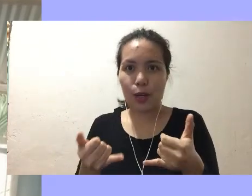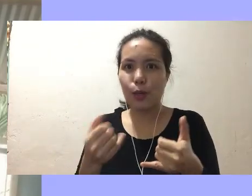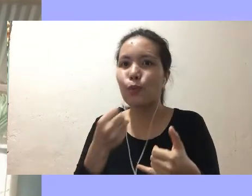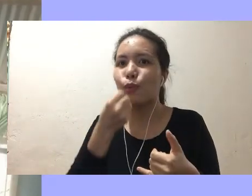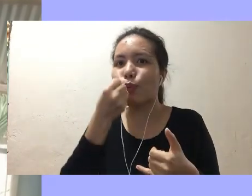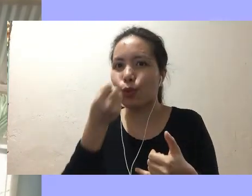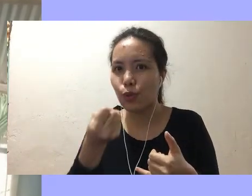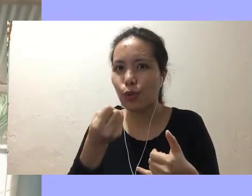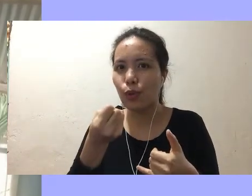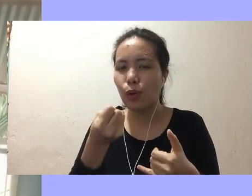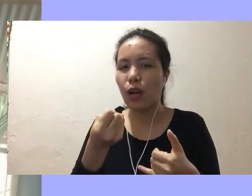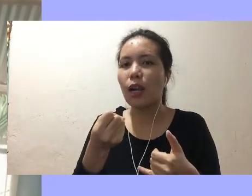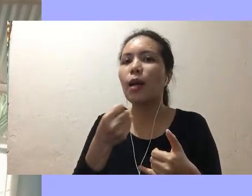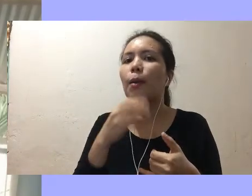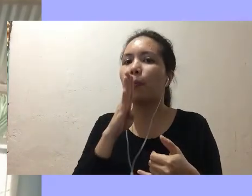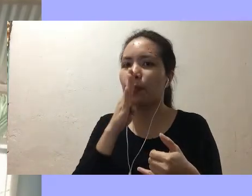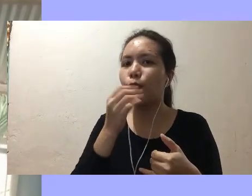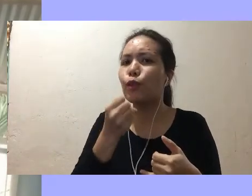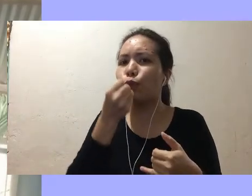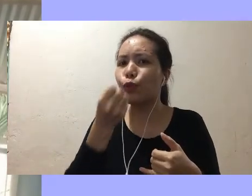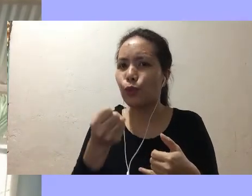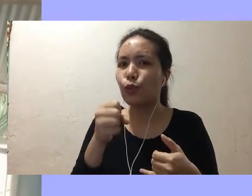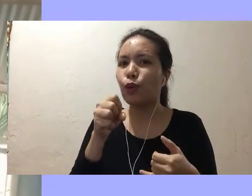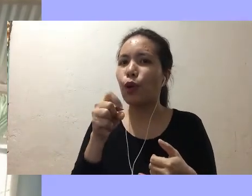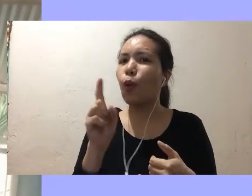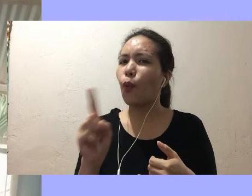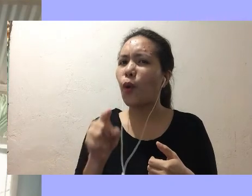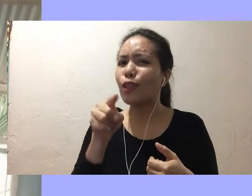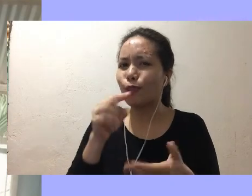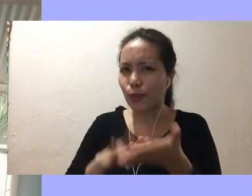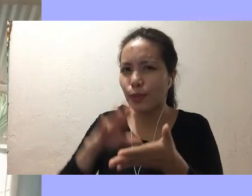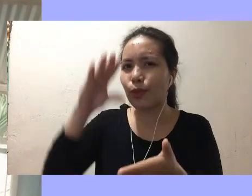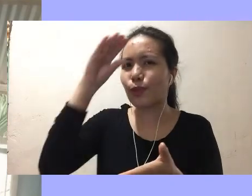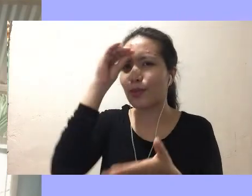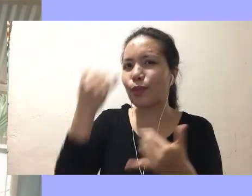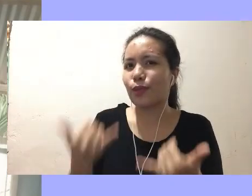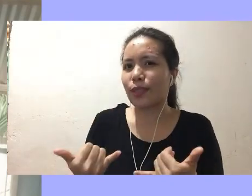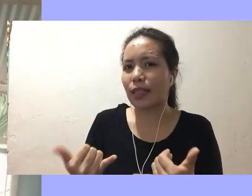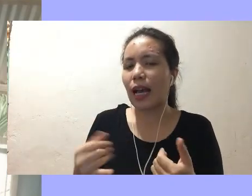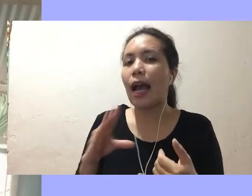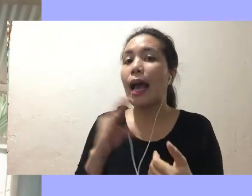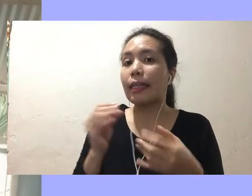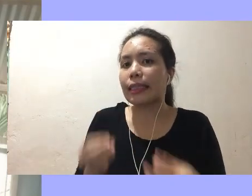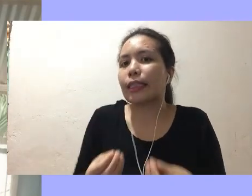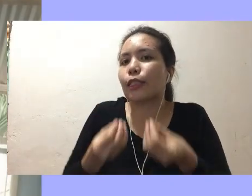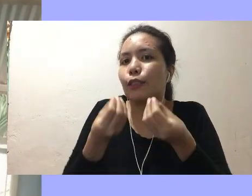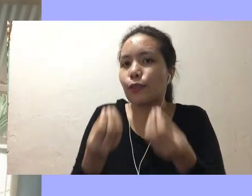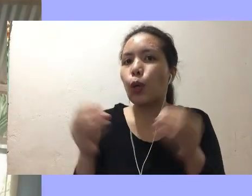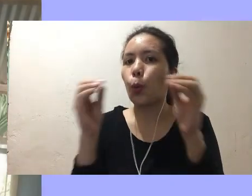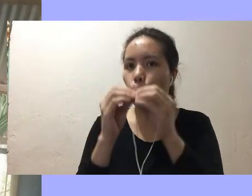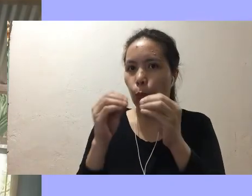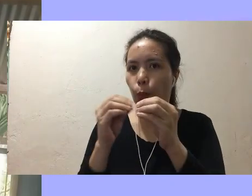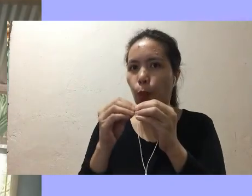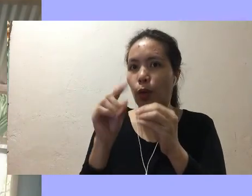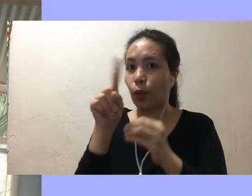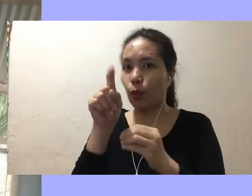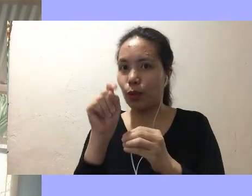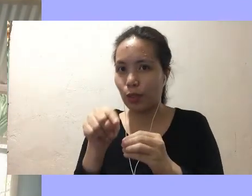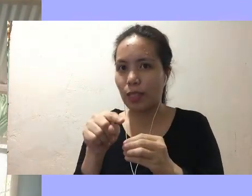meantime, be sure to reflect, be sure to analyze what I am trying to discuss. I might be giving you a lot